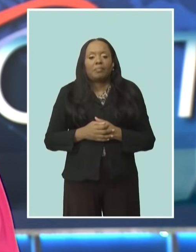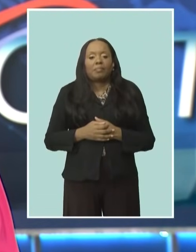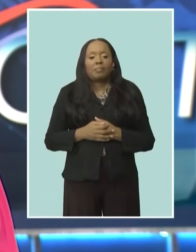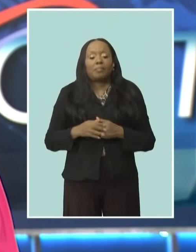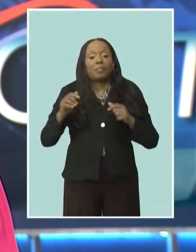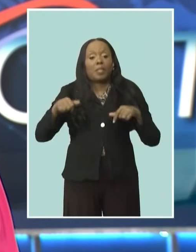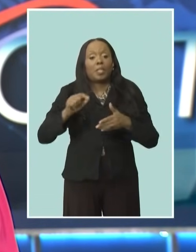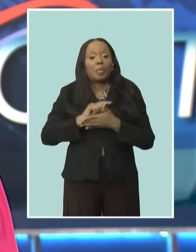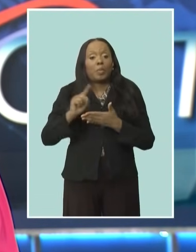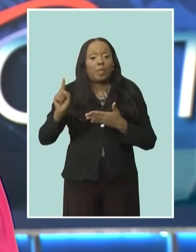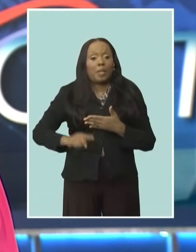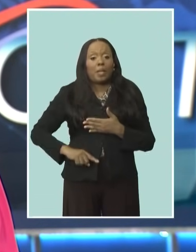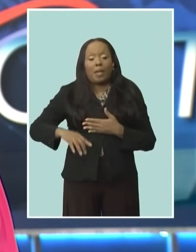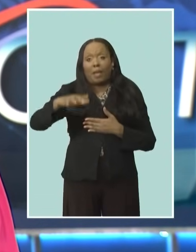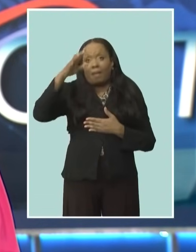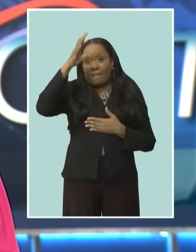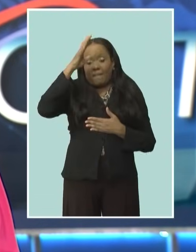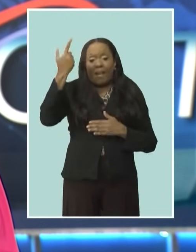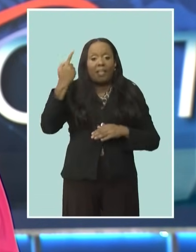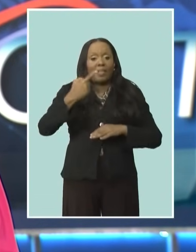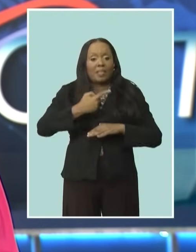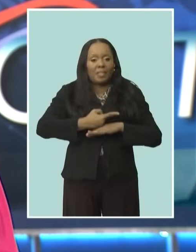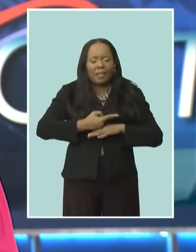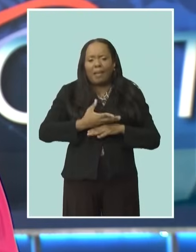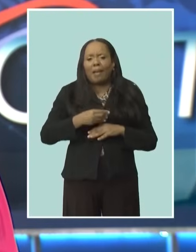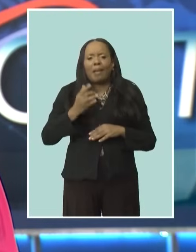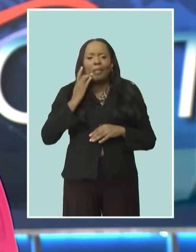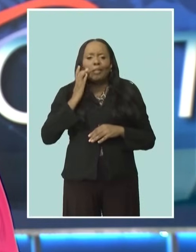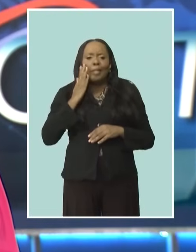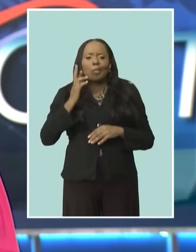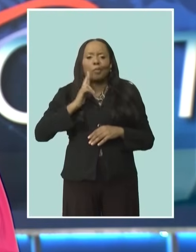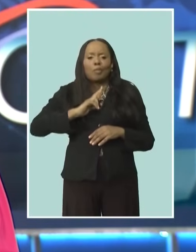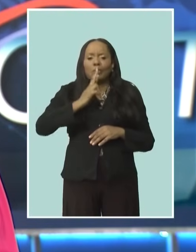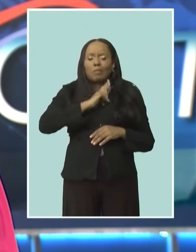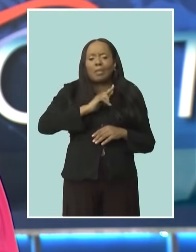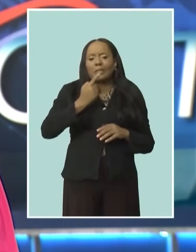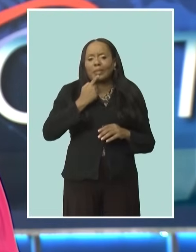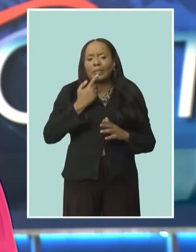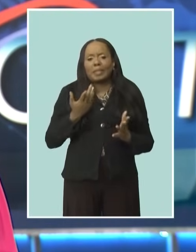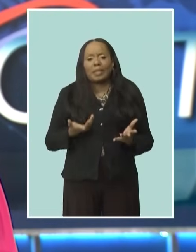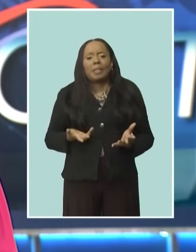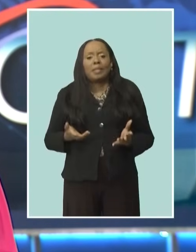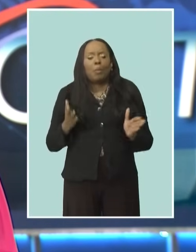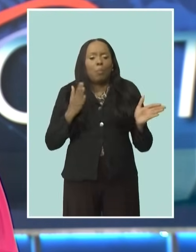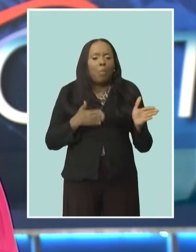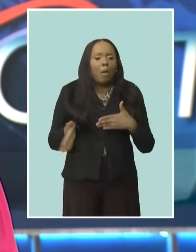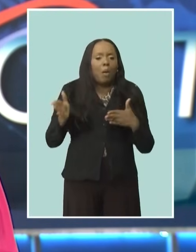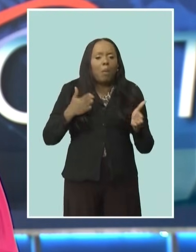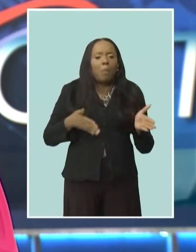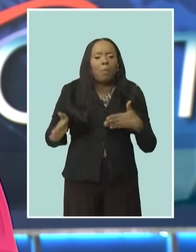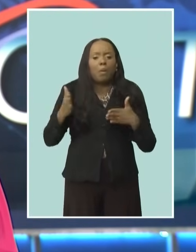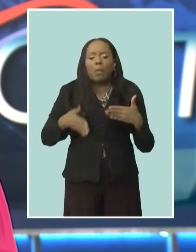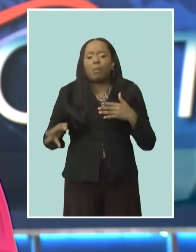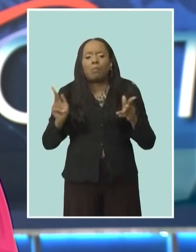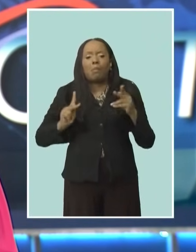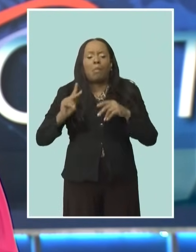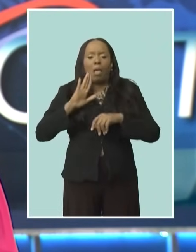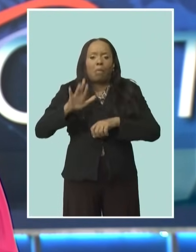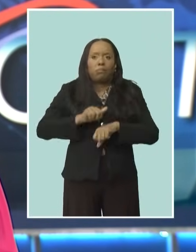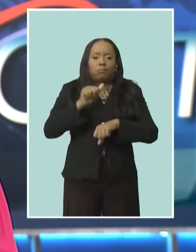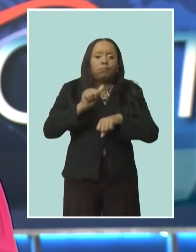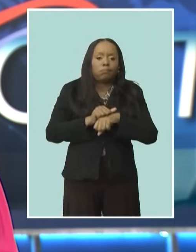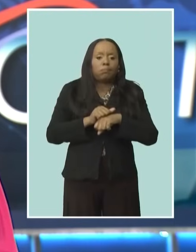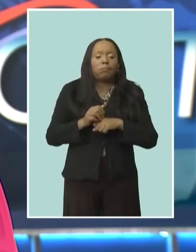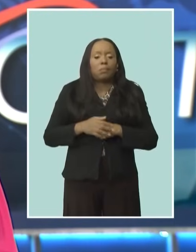for fathers this weekend. Hotel and restaurant officials tell the Business Report preparations are at an advanced stage